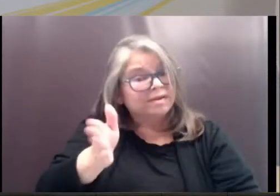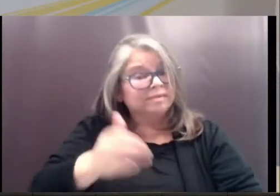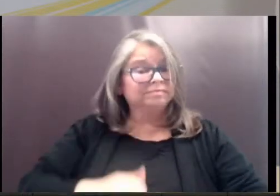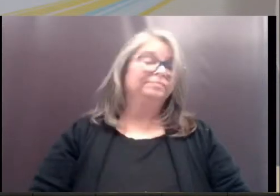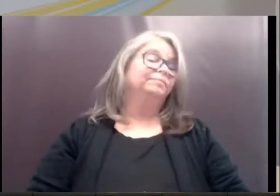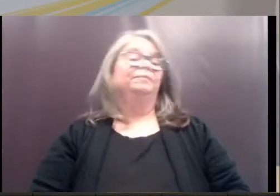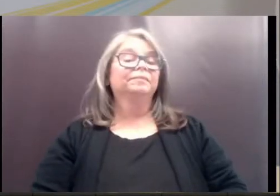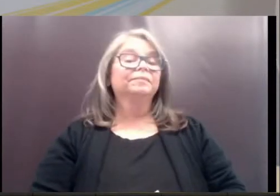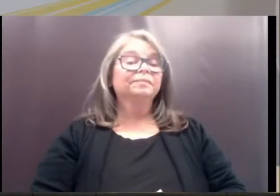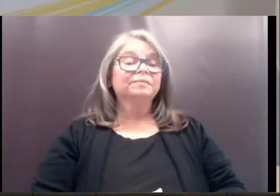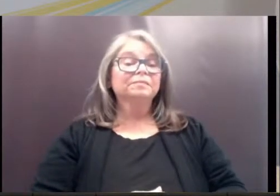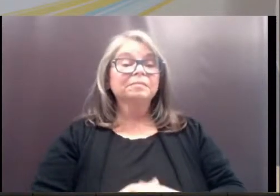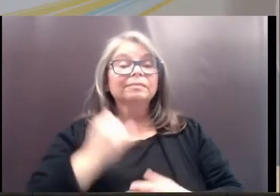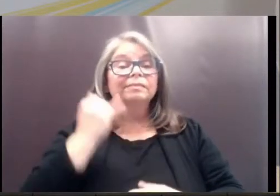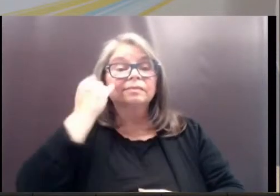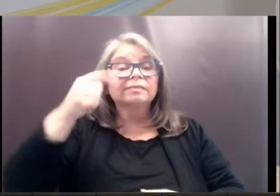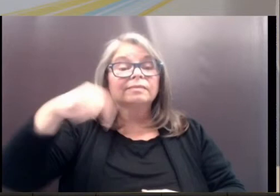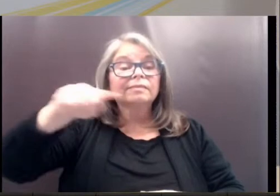are not self-isolating.